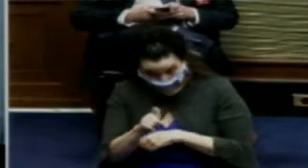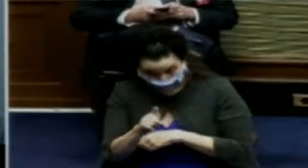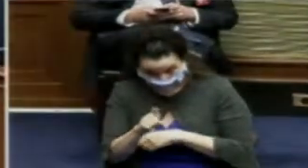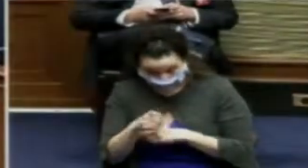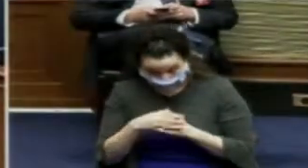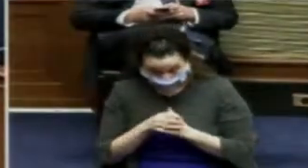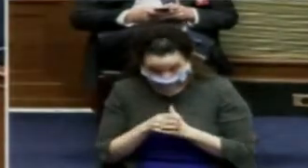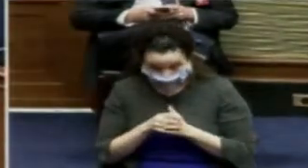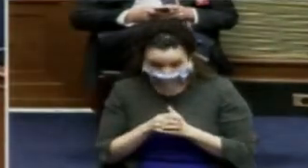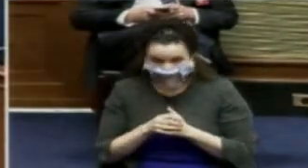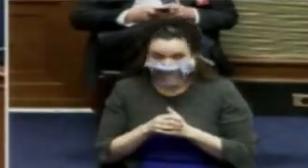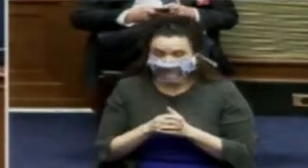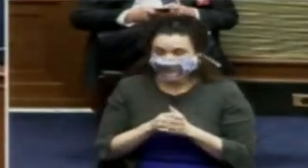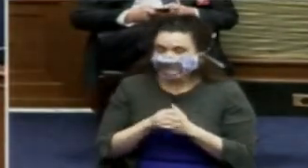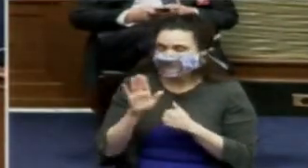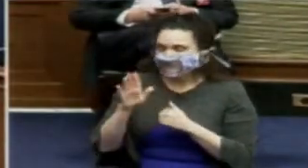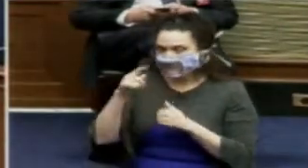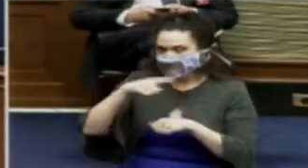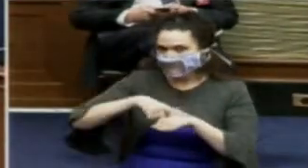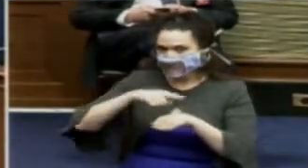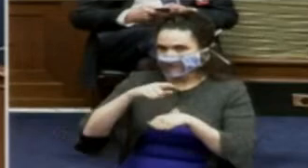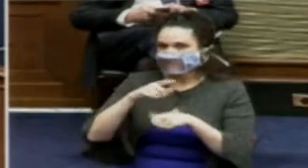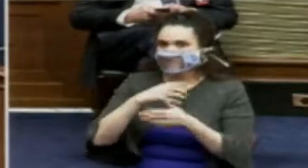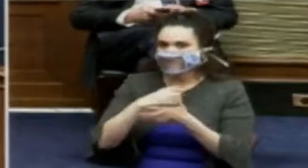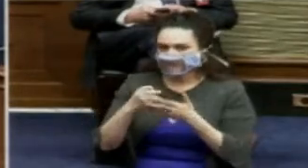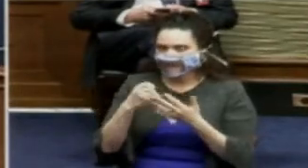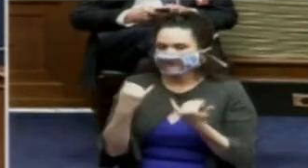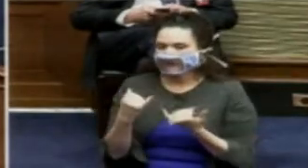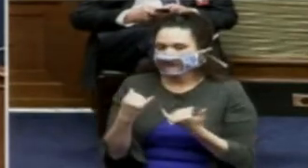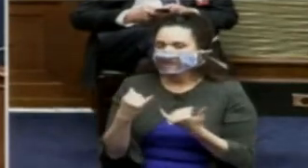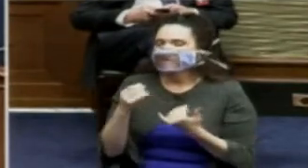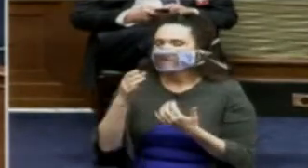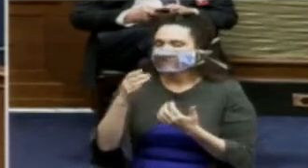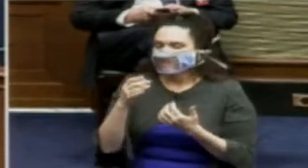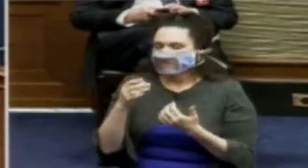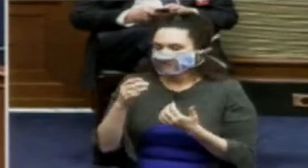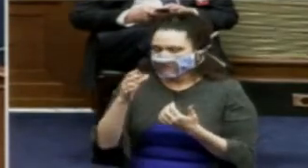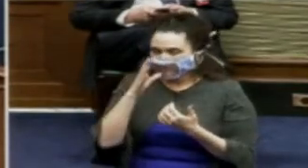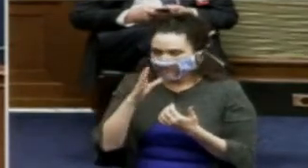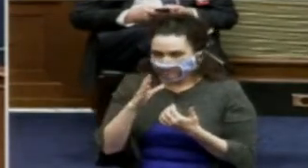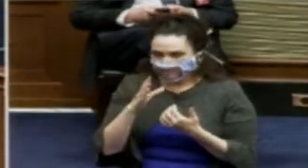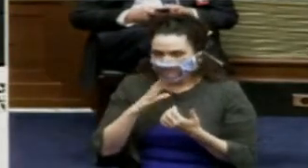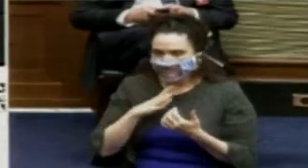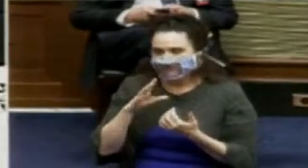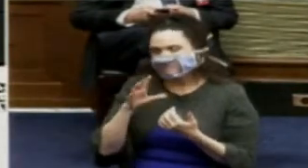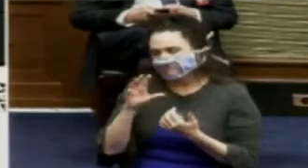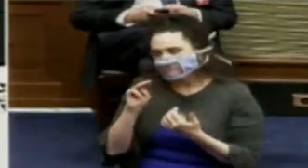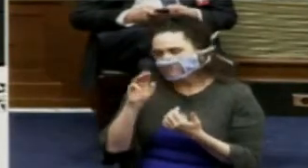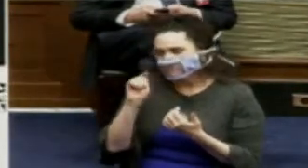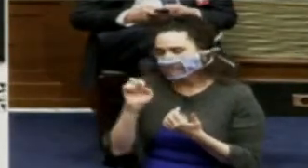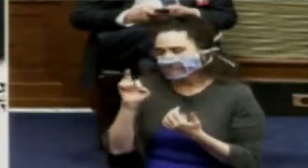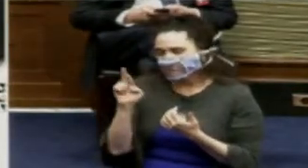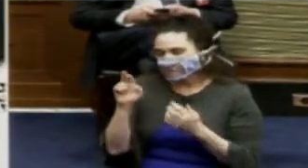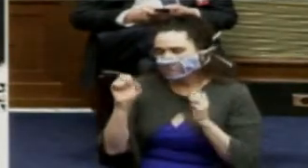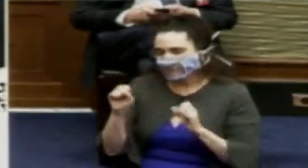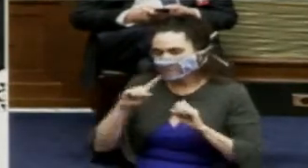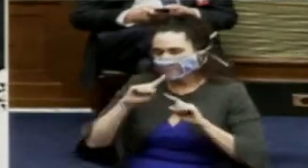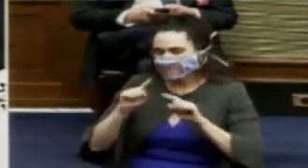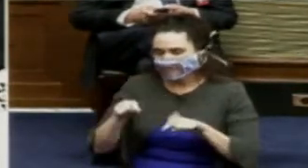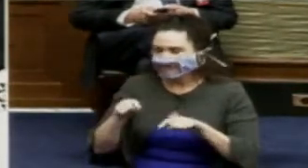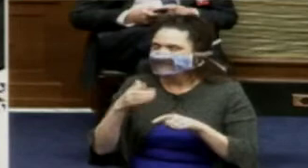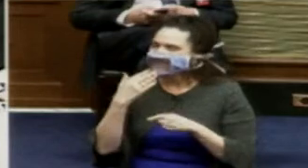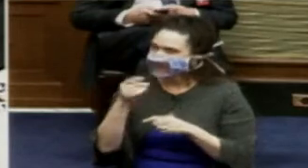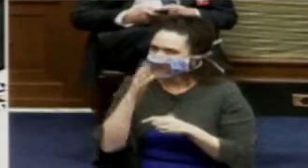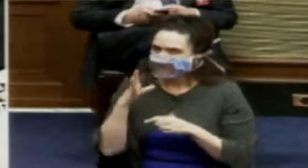time has expired. The gentlelady may reply. Thank you, madam. I yield back. Madam Chair. Thank you, Madam Chair. As